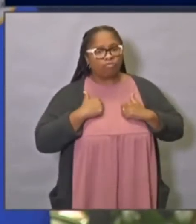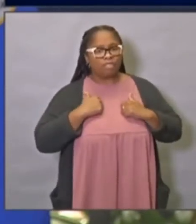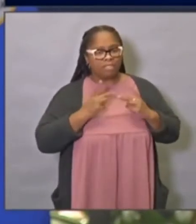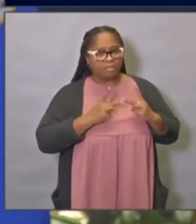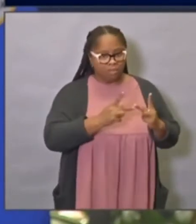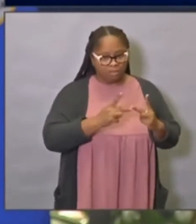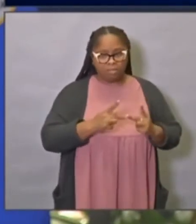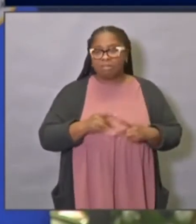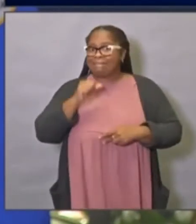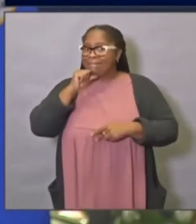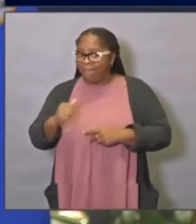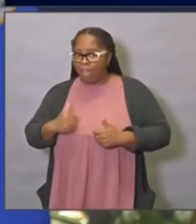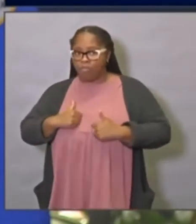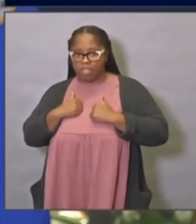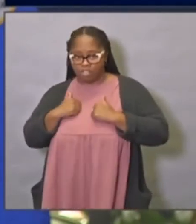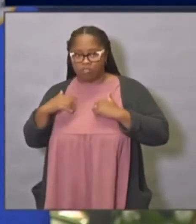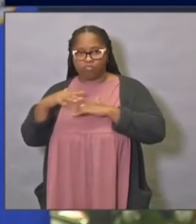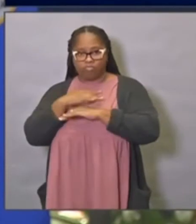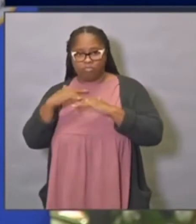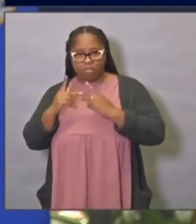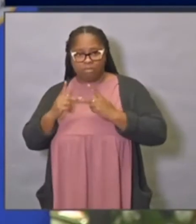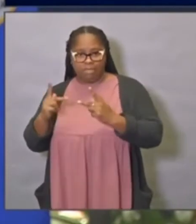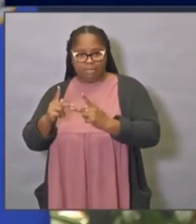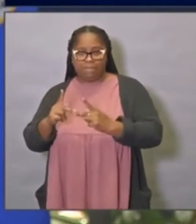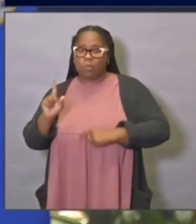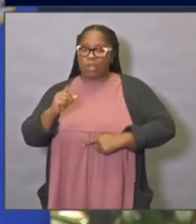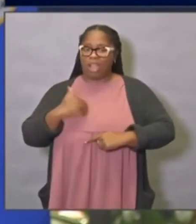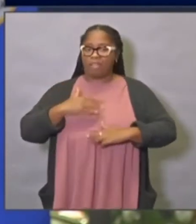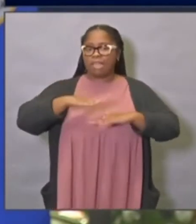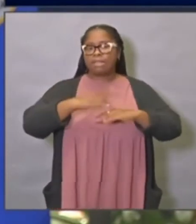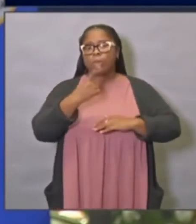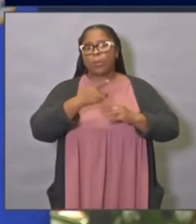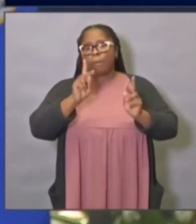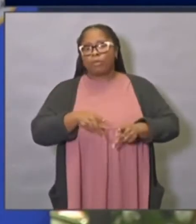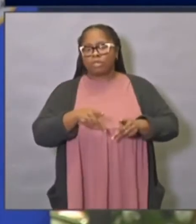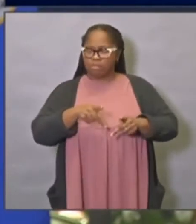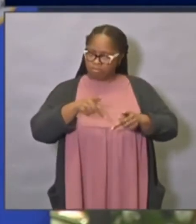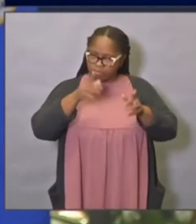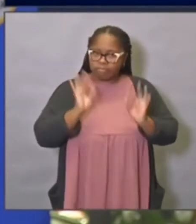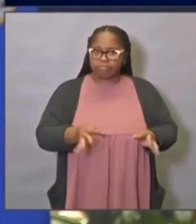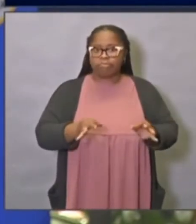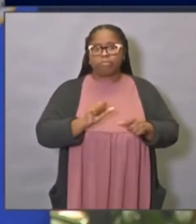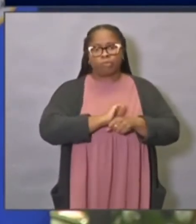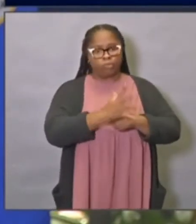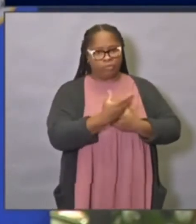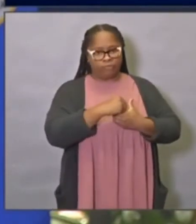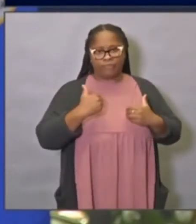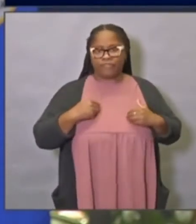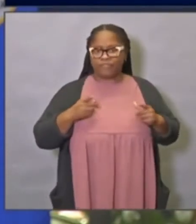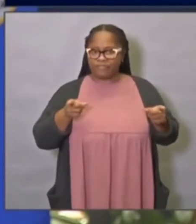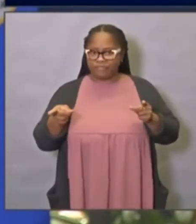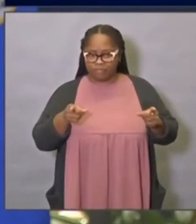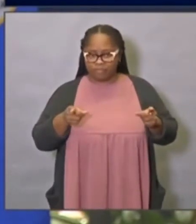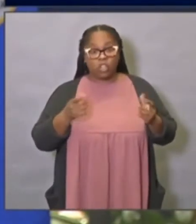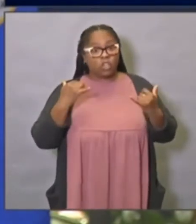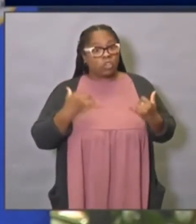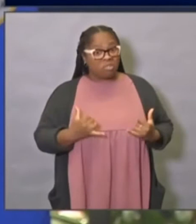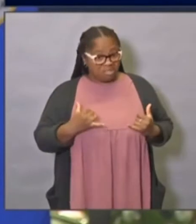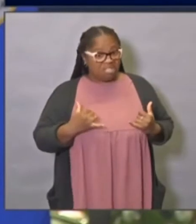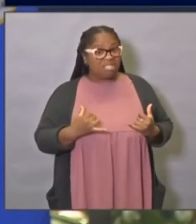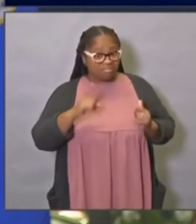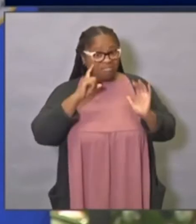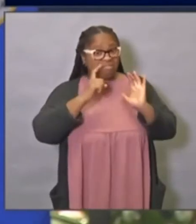and non-residential settings with at least 1 confirmed case of COVID-19. Currently, we've also seen an